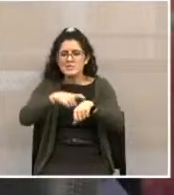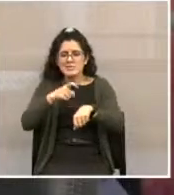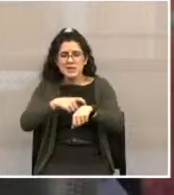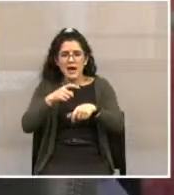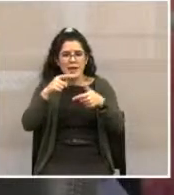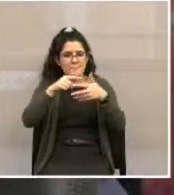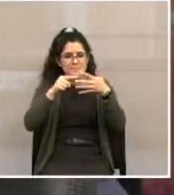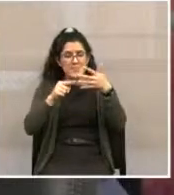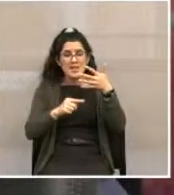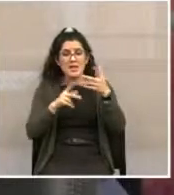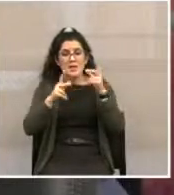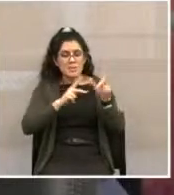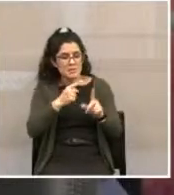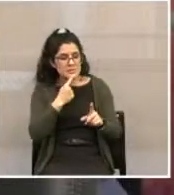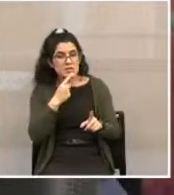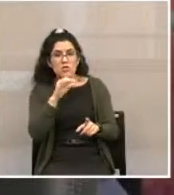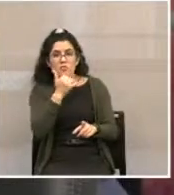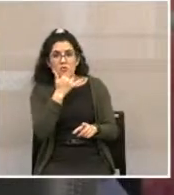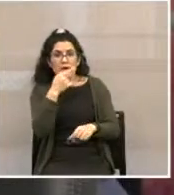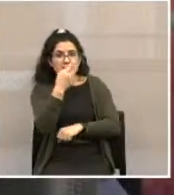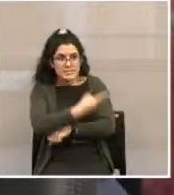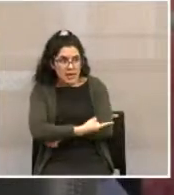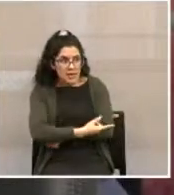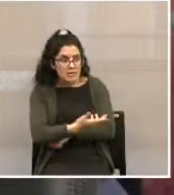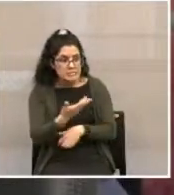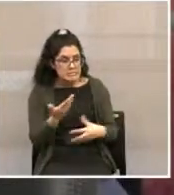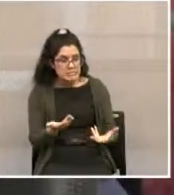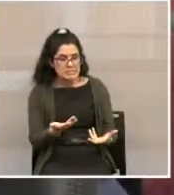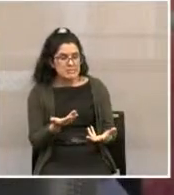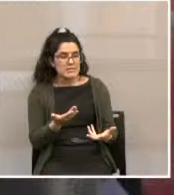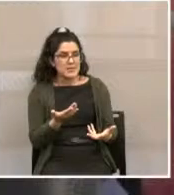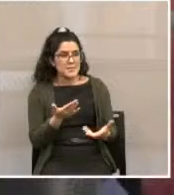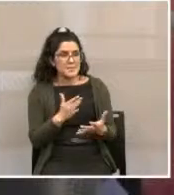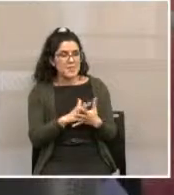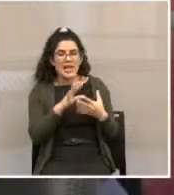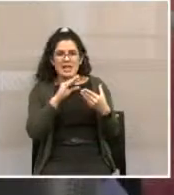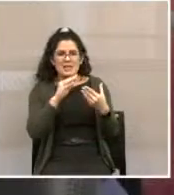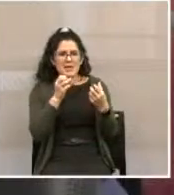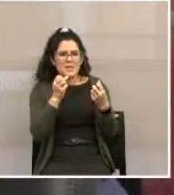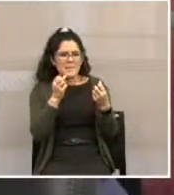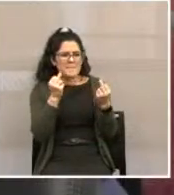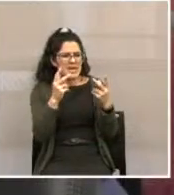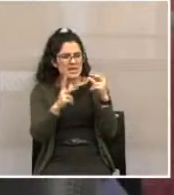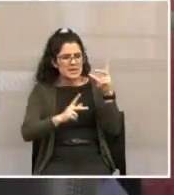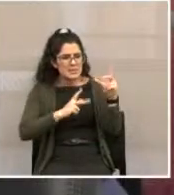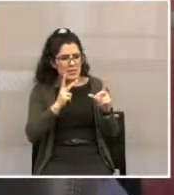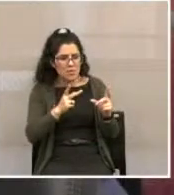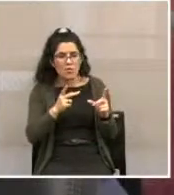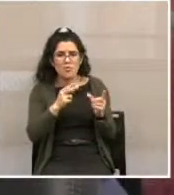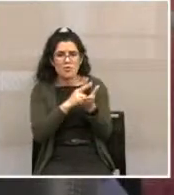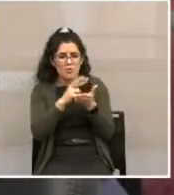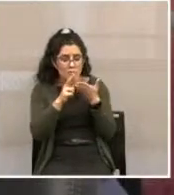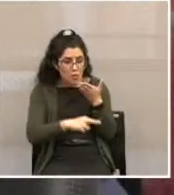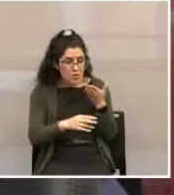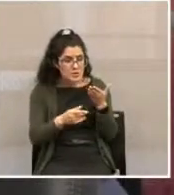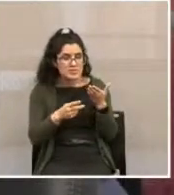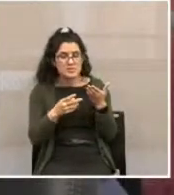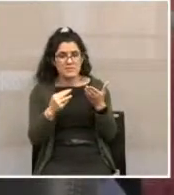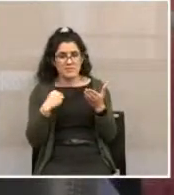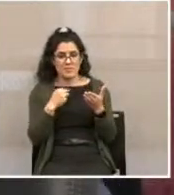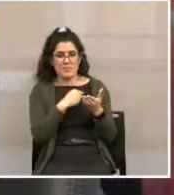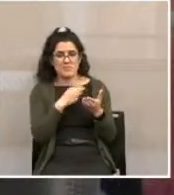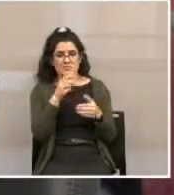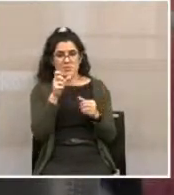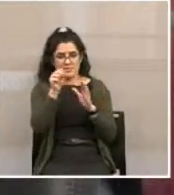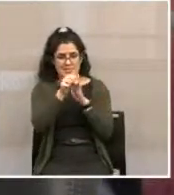the wrong date of the election. It was, and the number of reports that we were receiving from our members across the